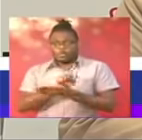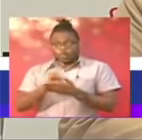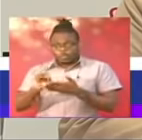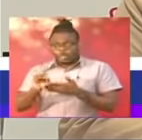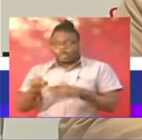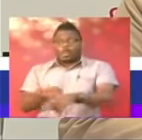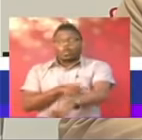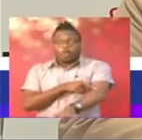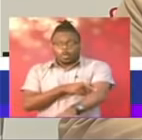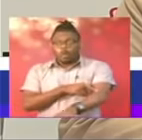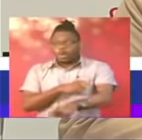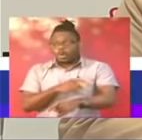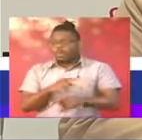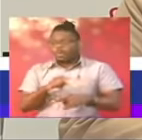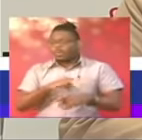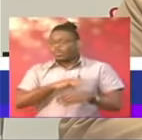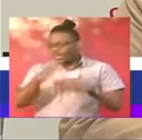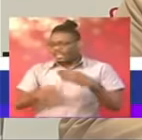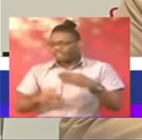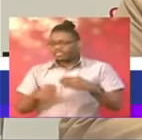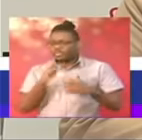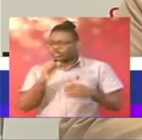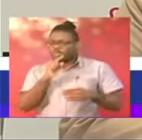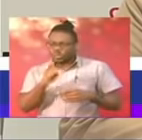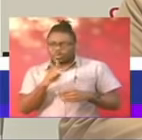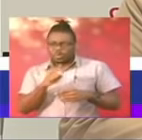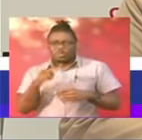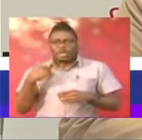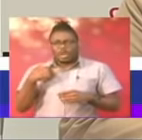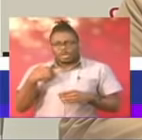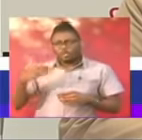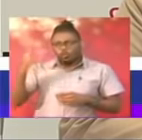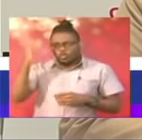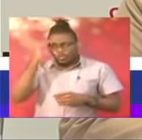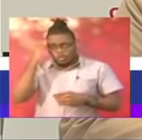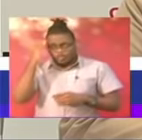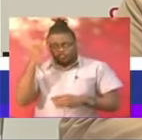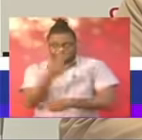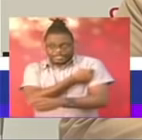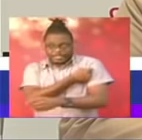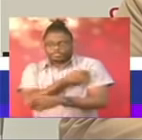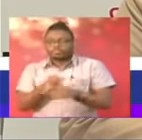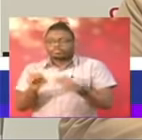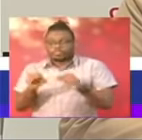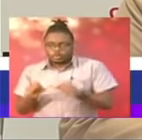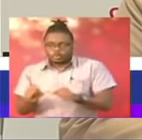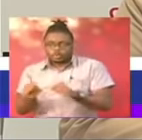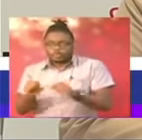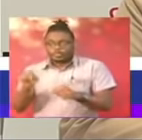100% certain that everyone was aware that vaccination was continuing, so there may have been just less access because of the